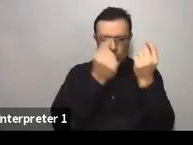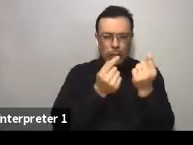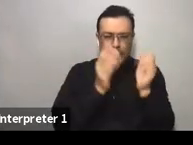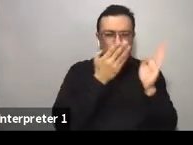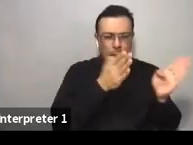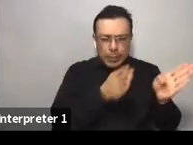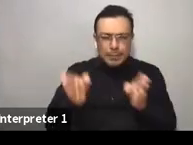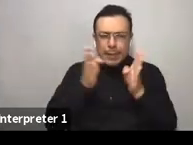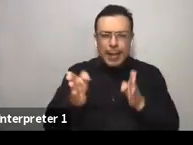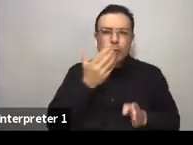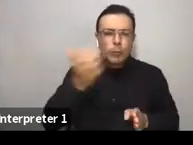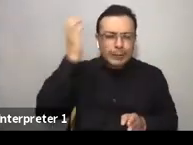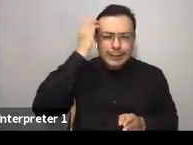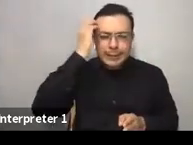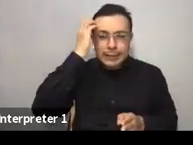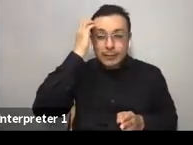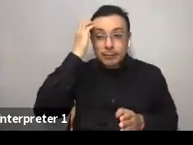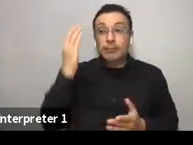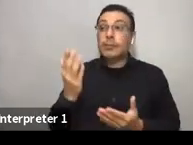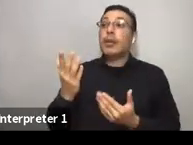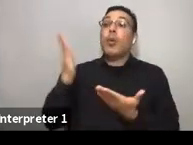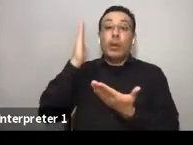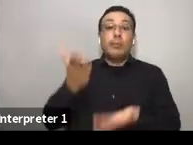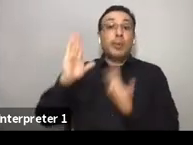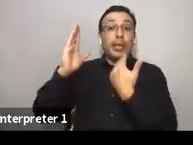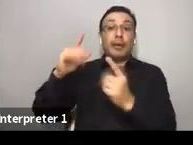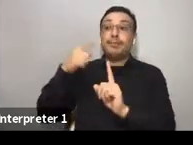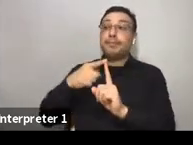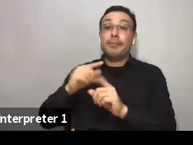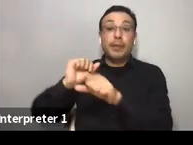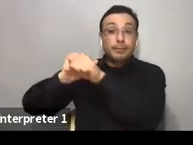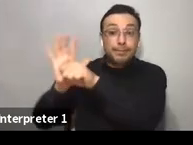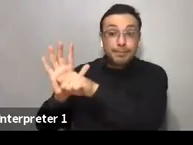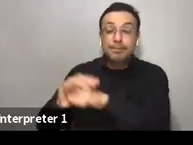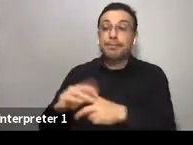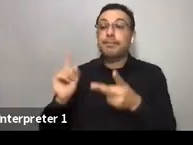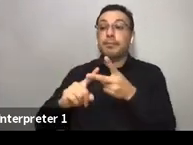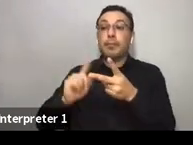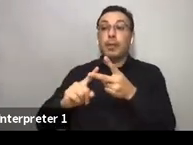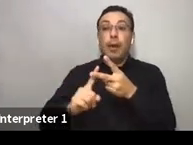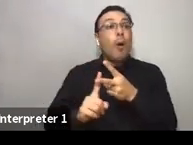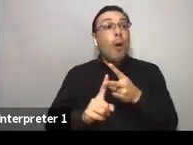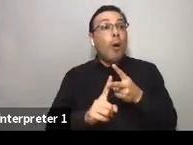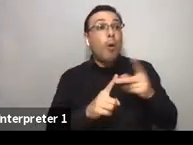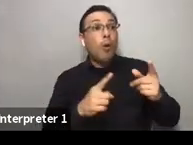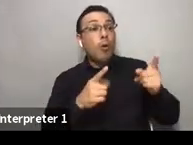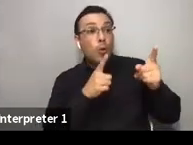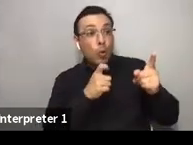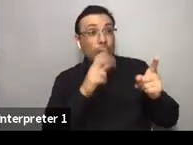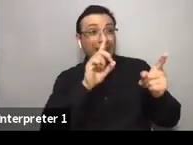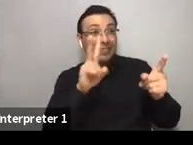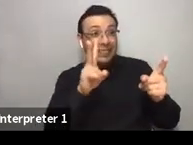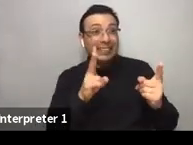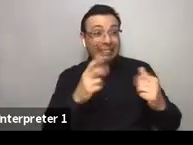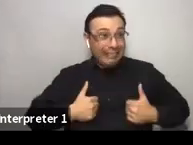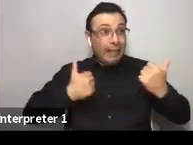related to COVID, those related to using technology to communicate with survivors, to dealing